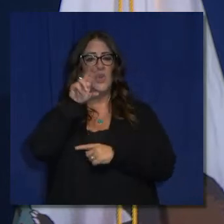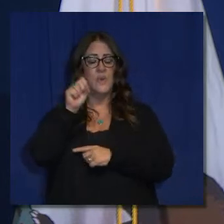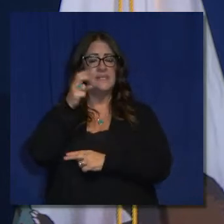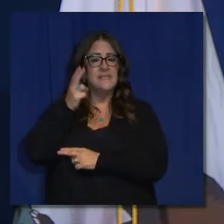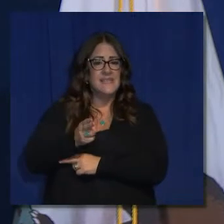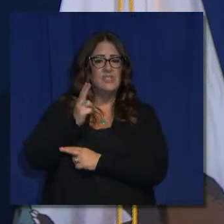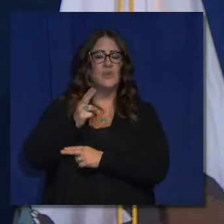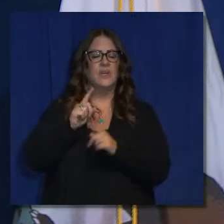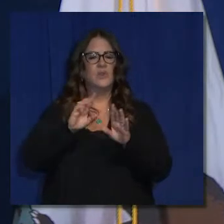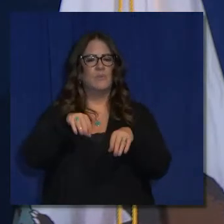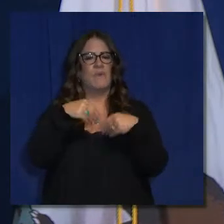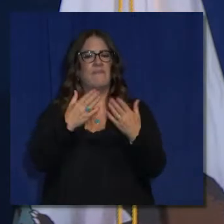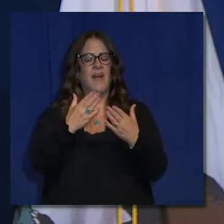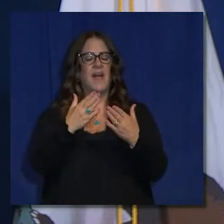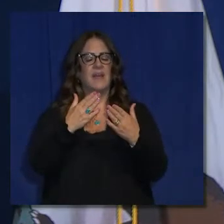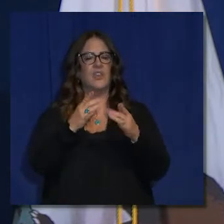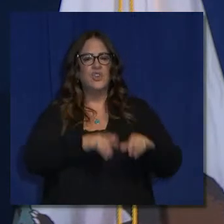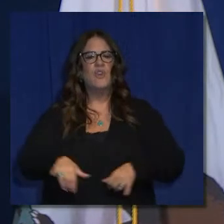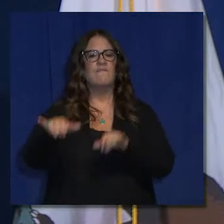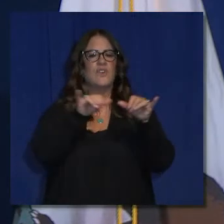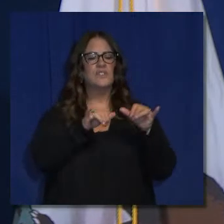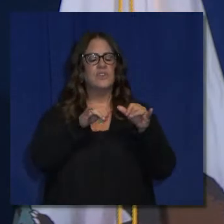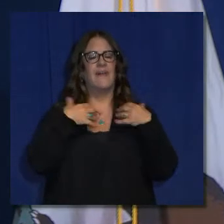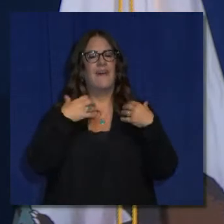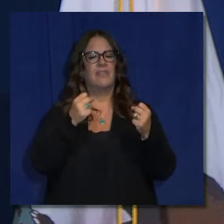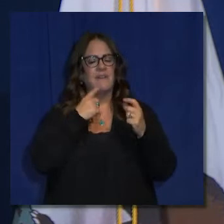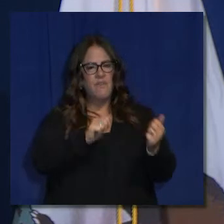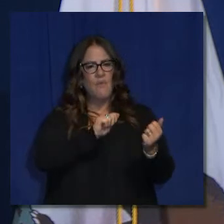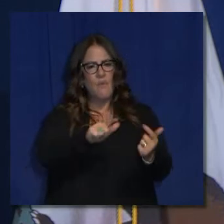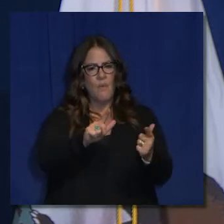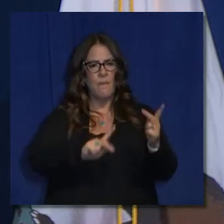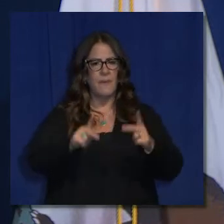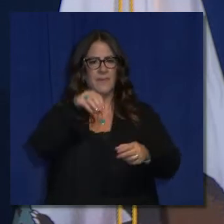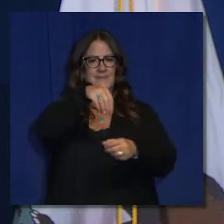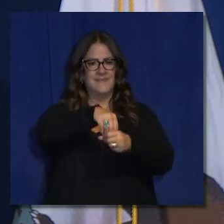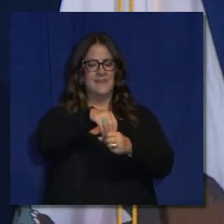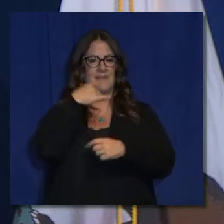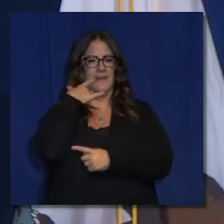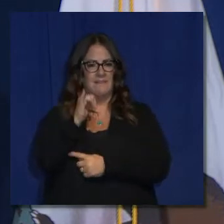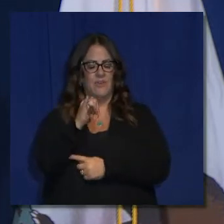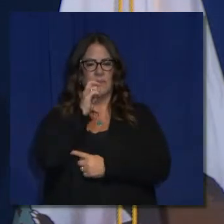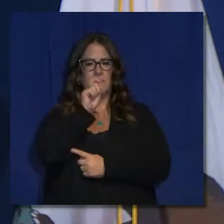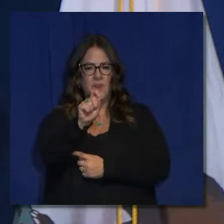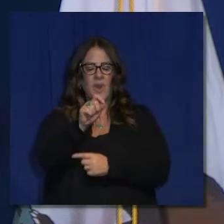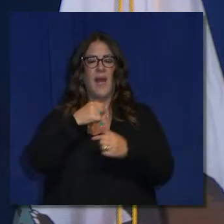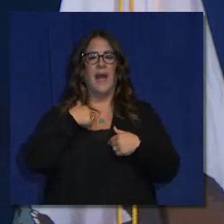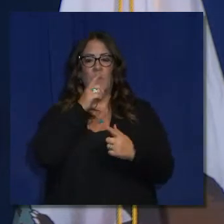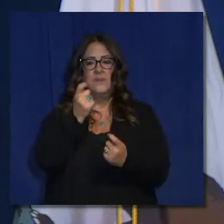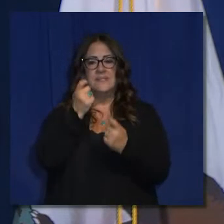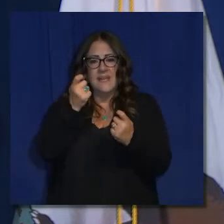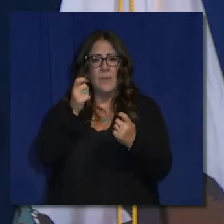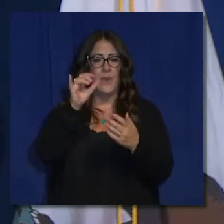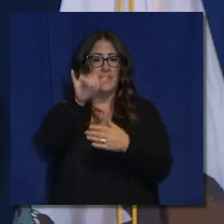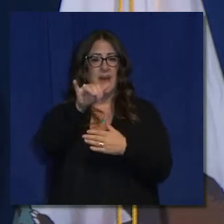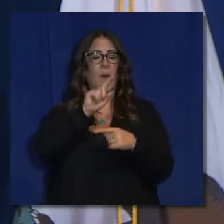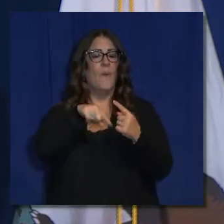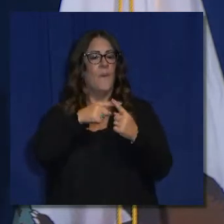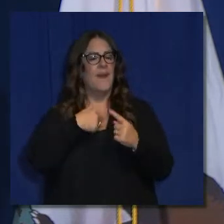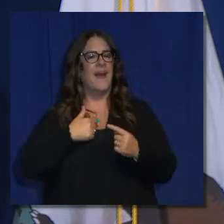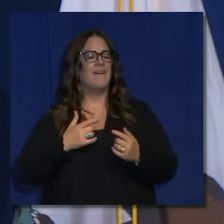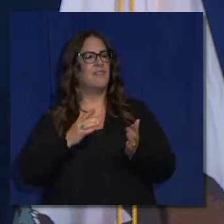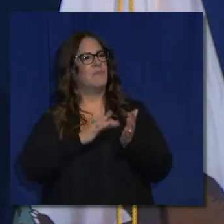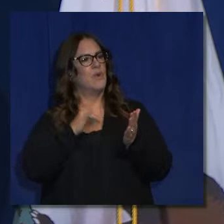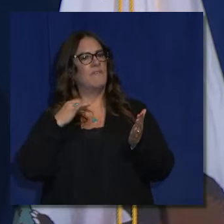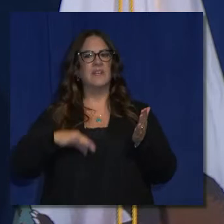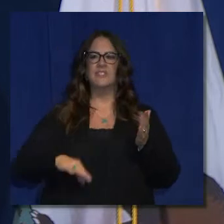to provide universal health care for everyone in the interim. In fact, I'm going to celebrate that when I have the privilege of